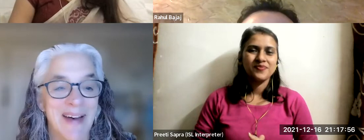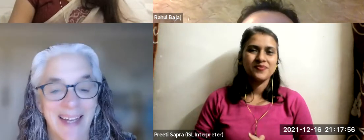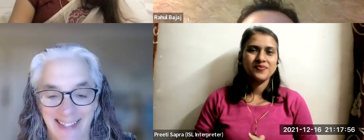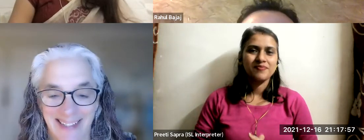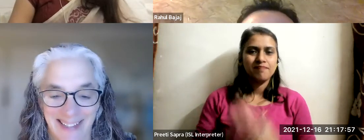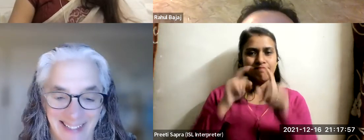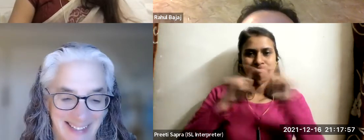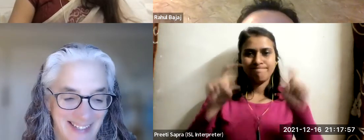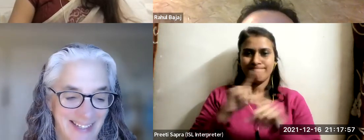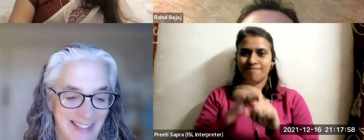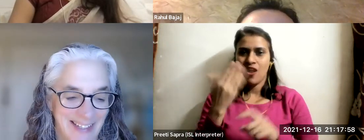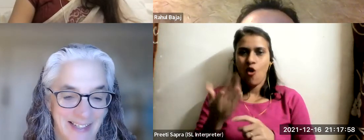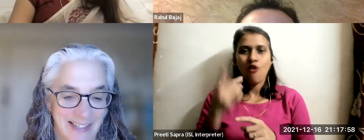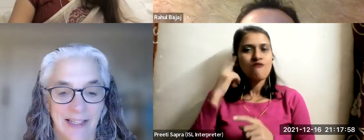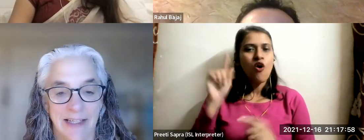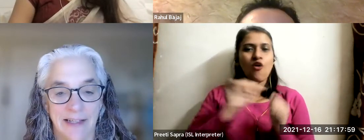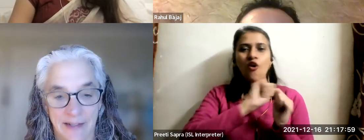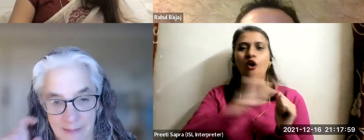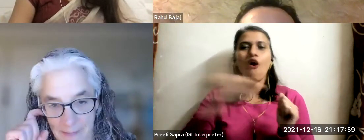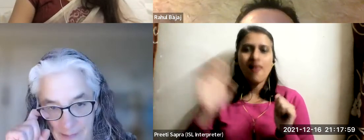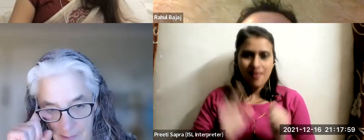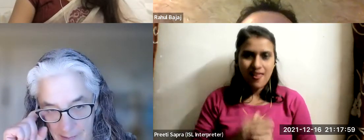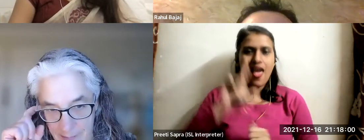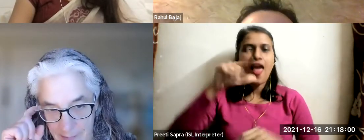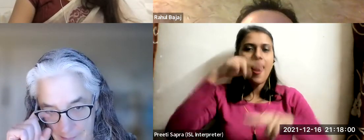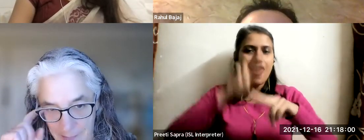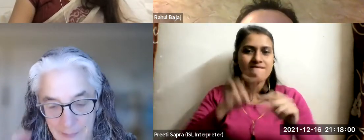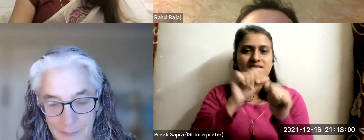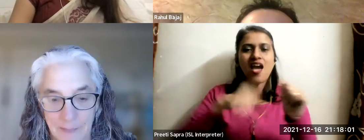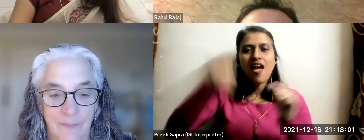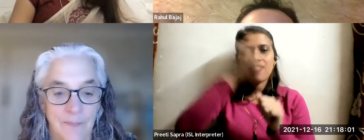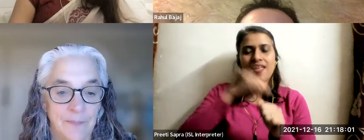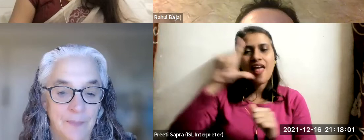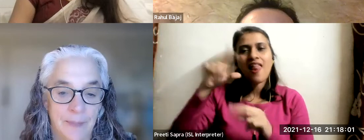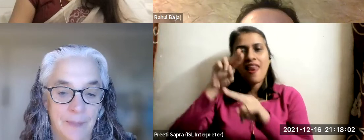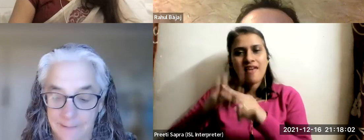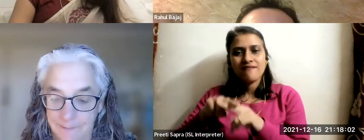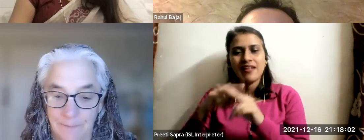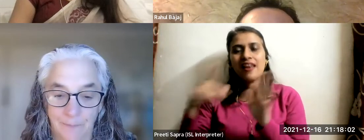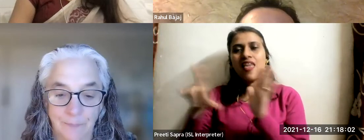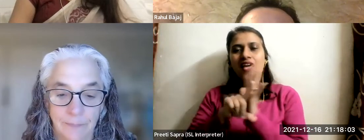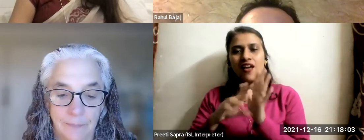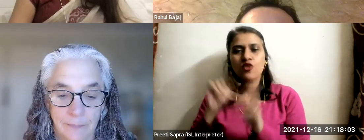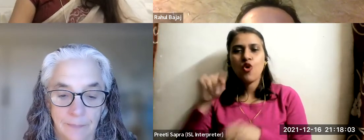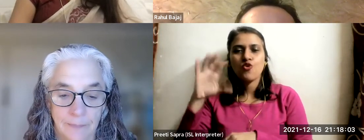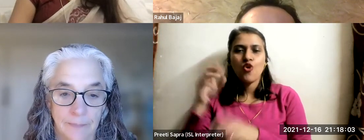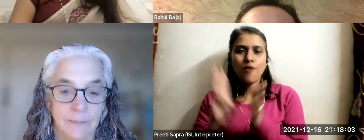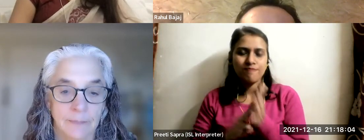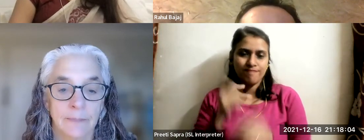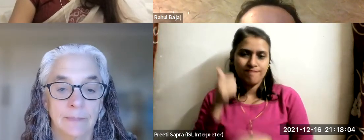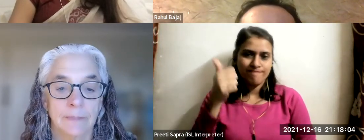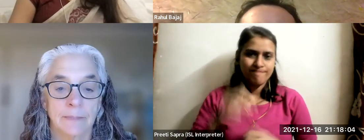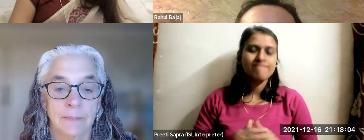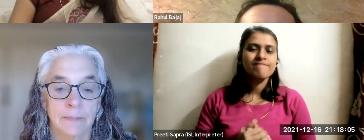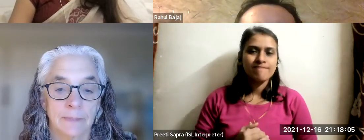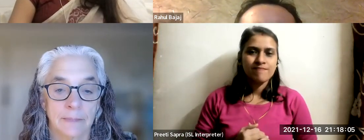Great. Twitter is LF Legal. All right. Thanks a lot. I have saved the chat and question and answers just in case